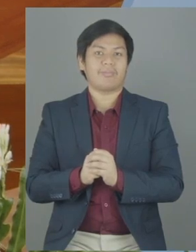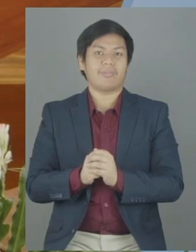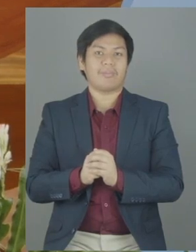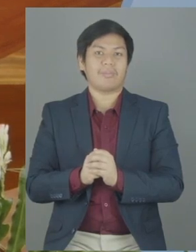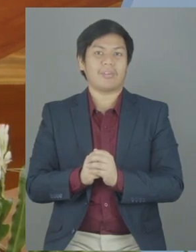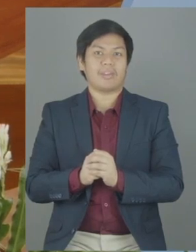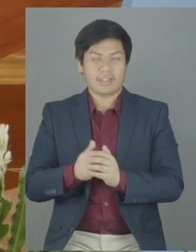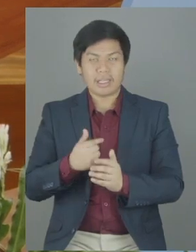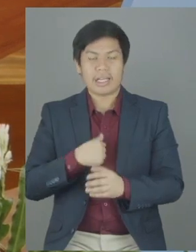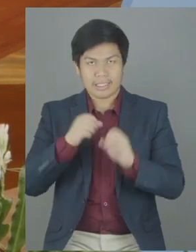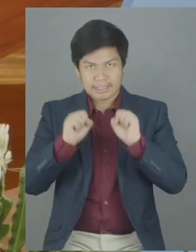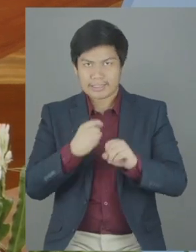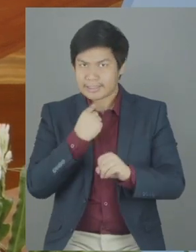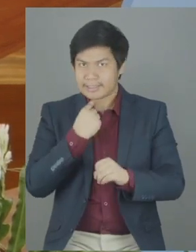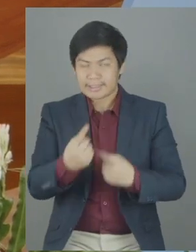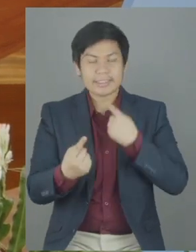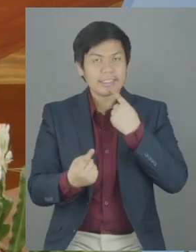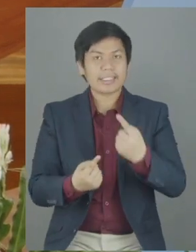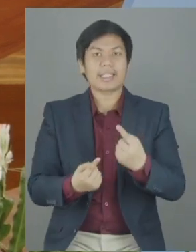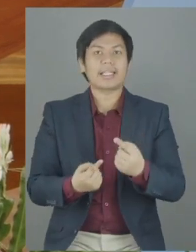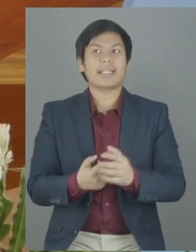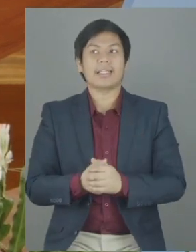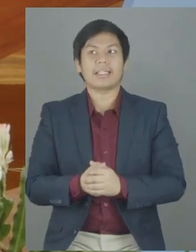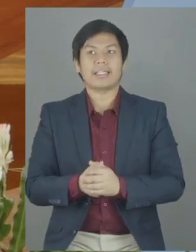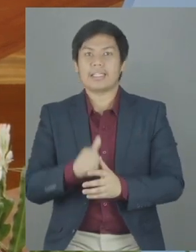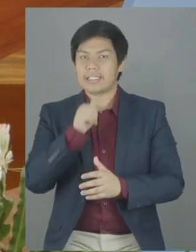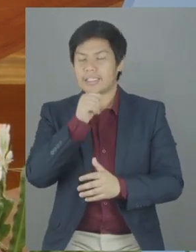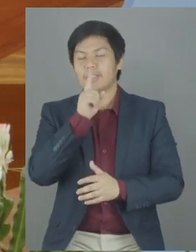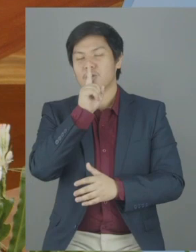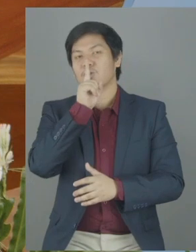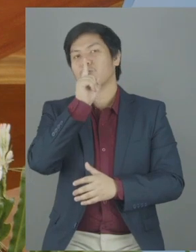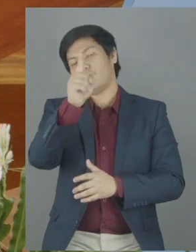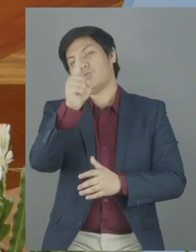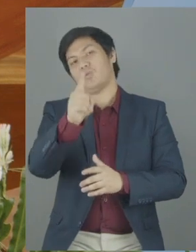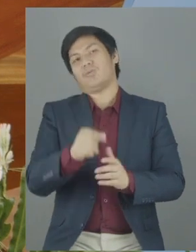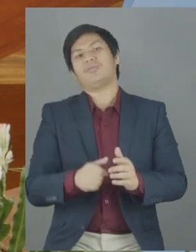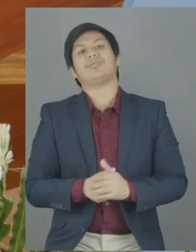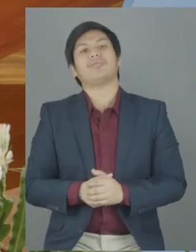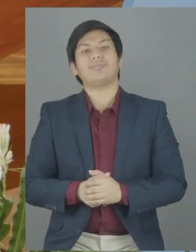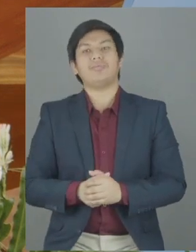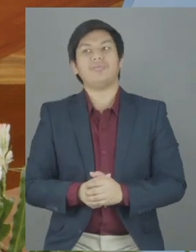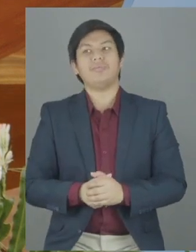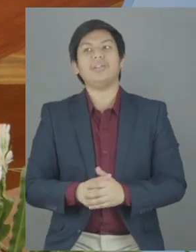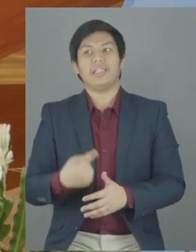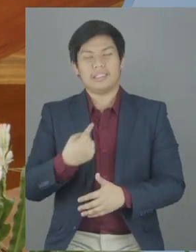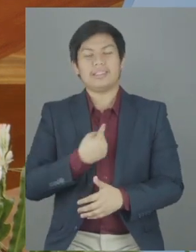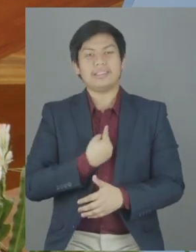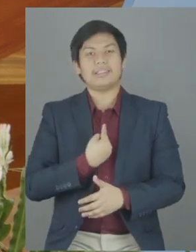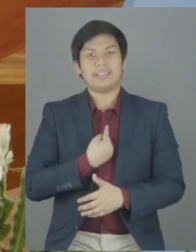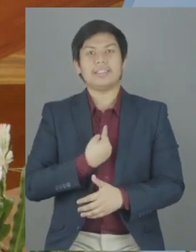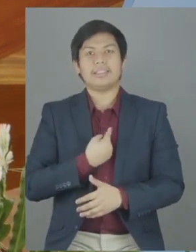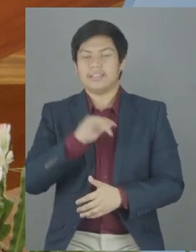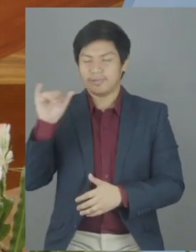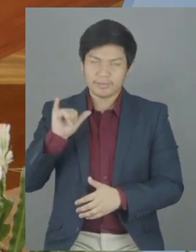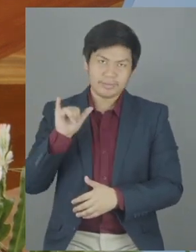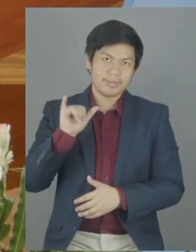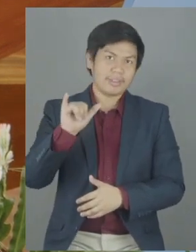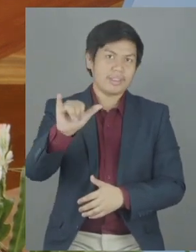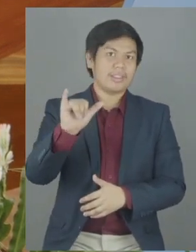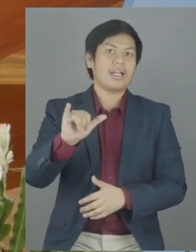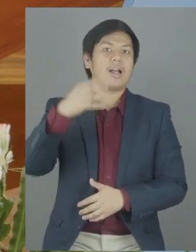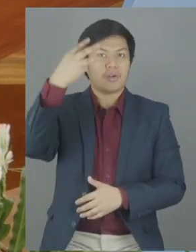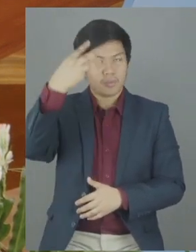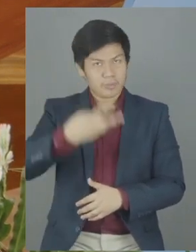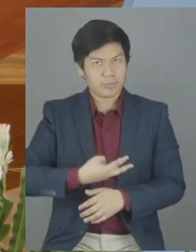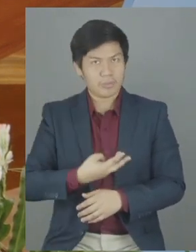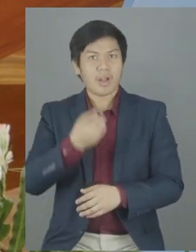I can tell myself right now that this is no longer true. That I am forever